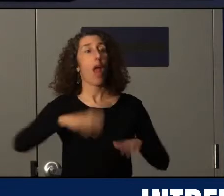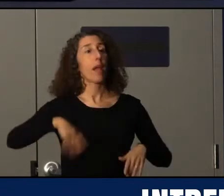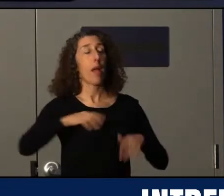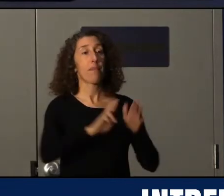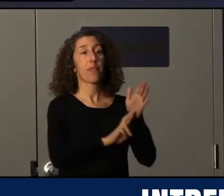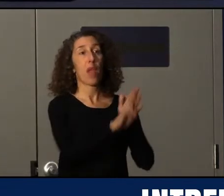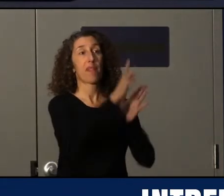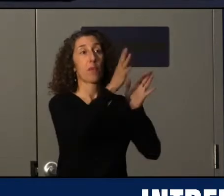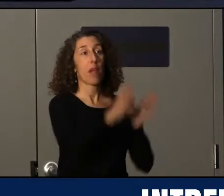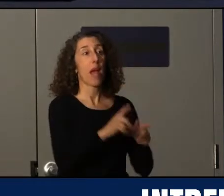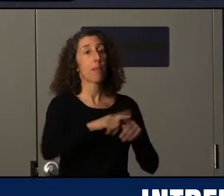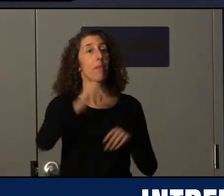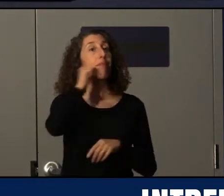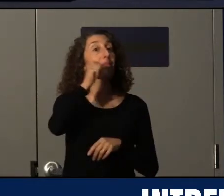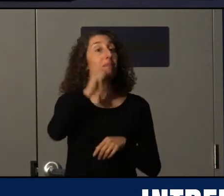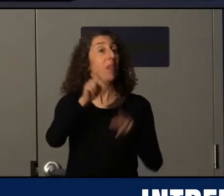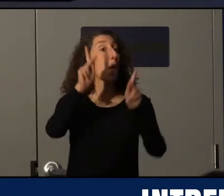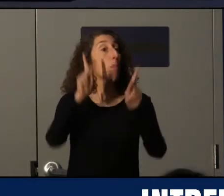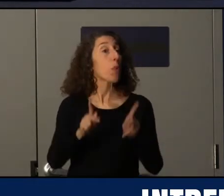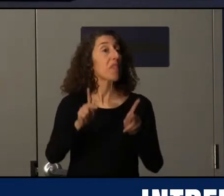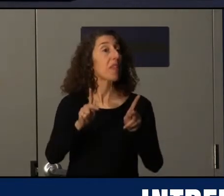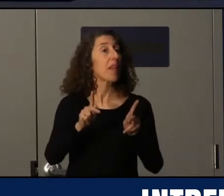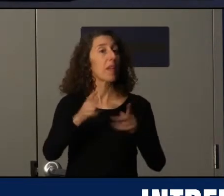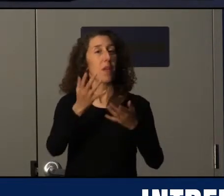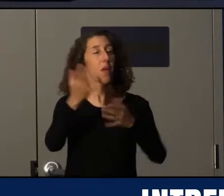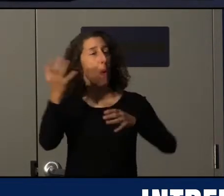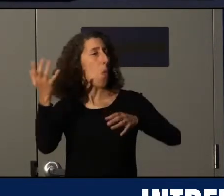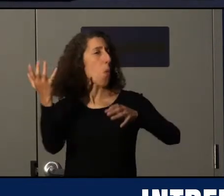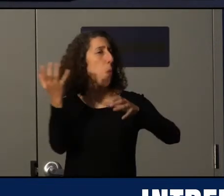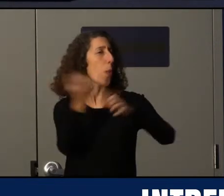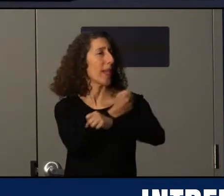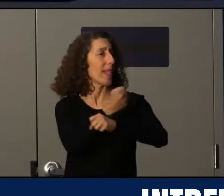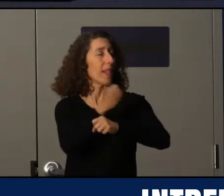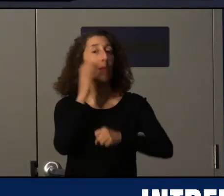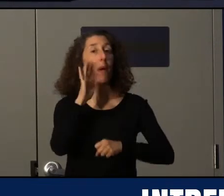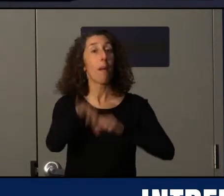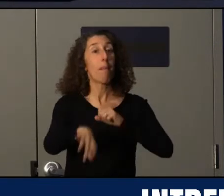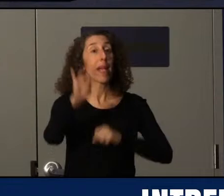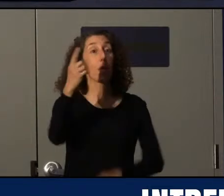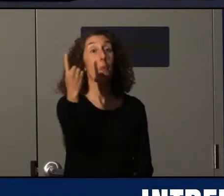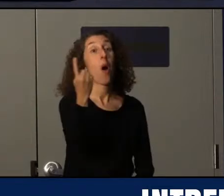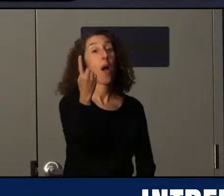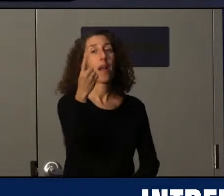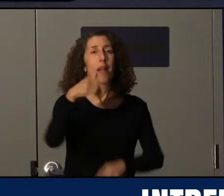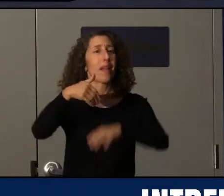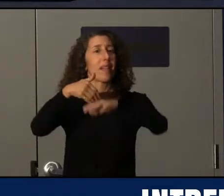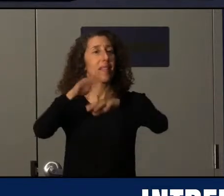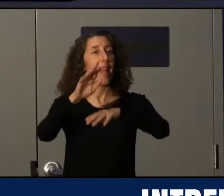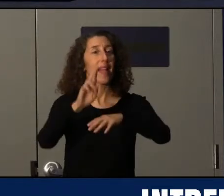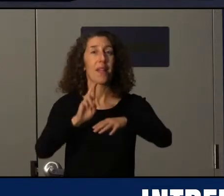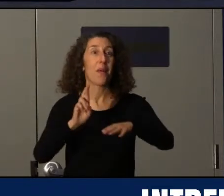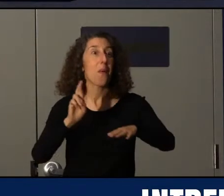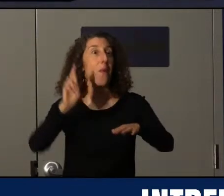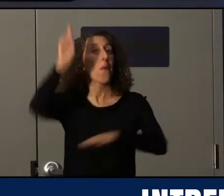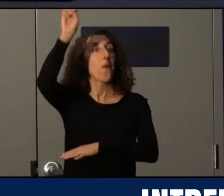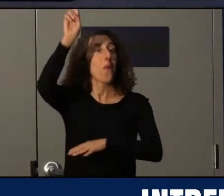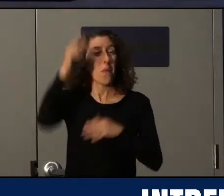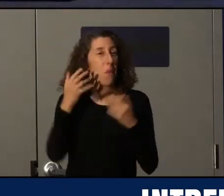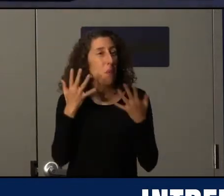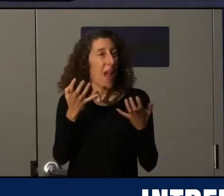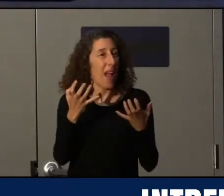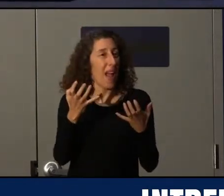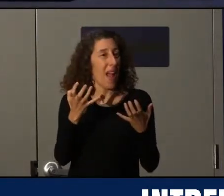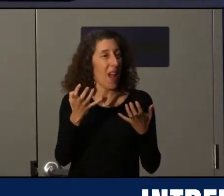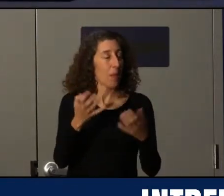to space, by showing your entrepreneurial spirit. And so I thought, well, I just found my